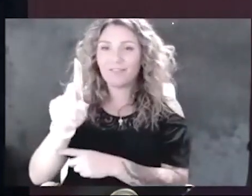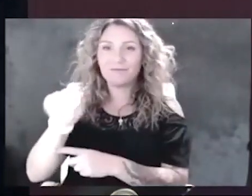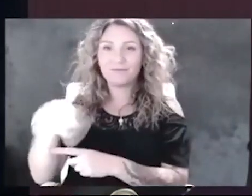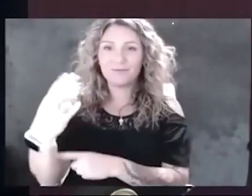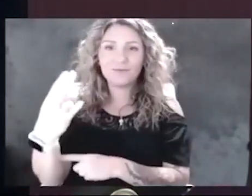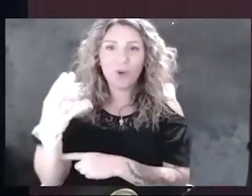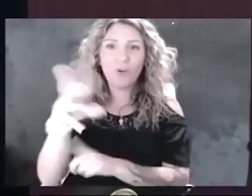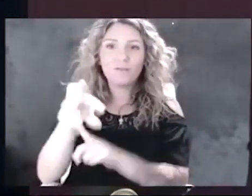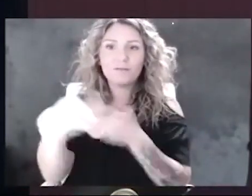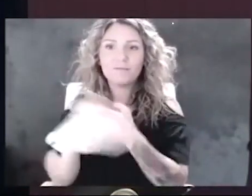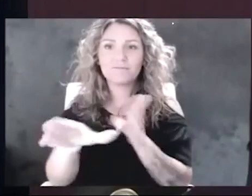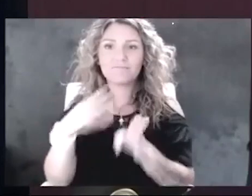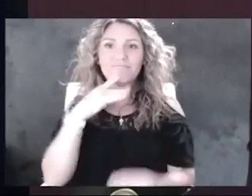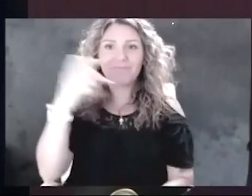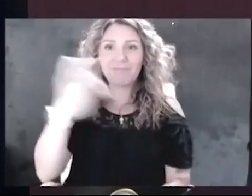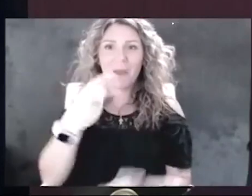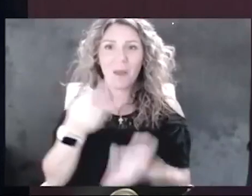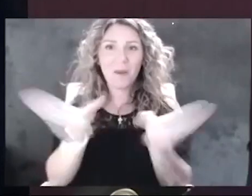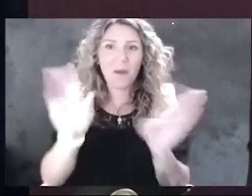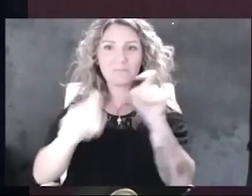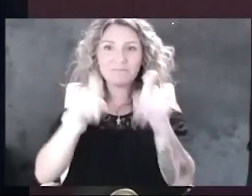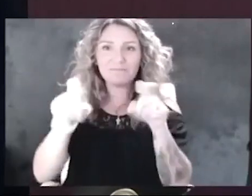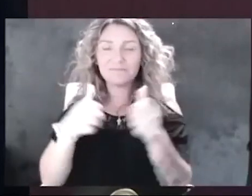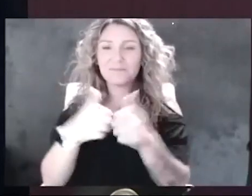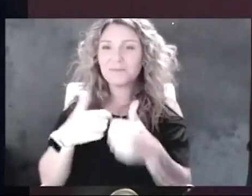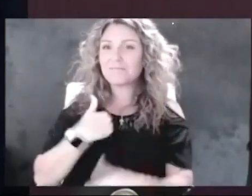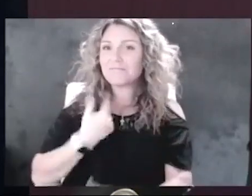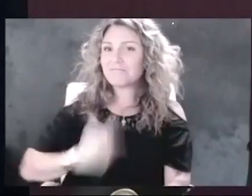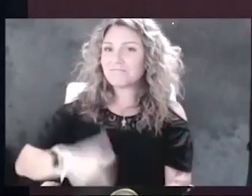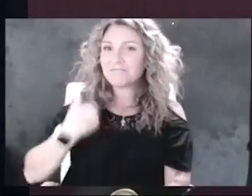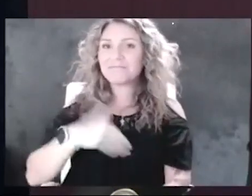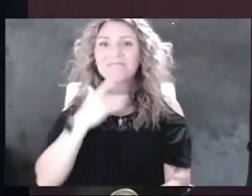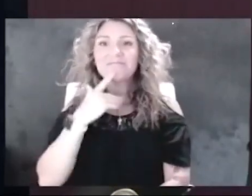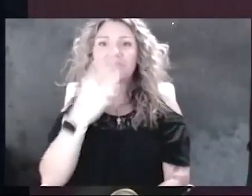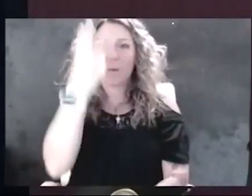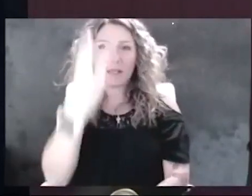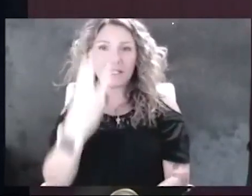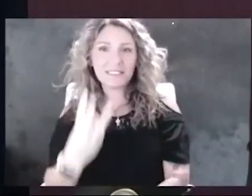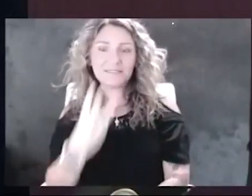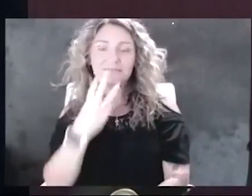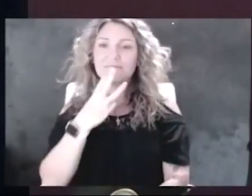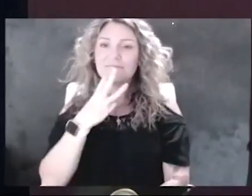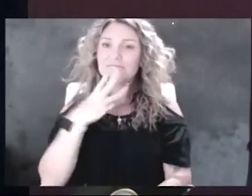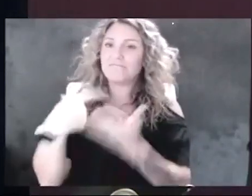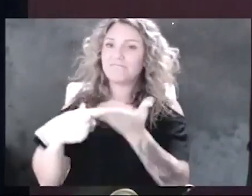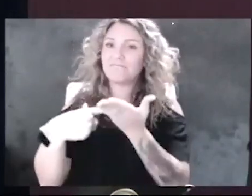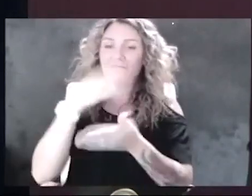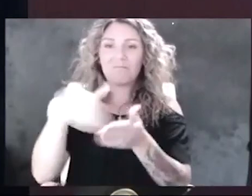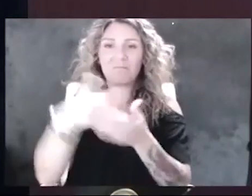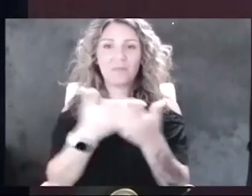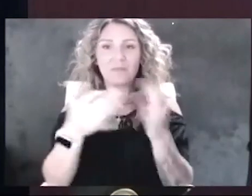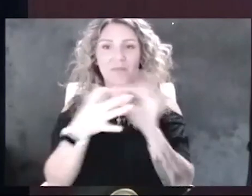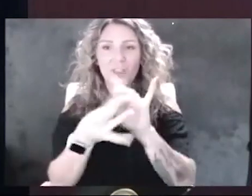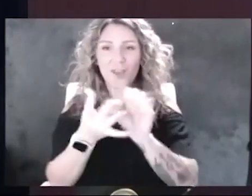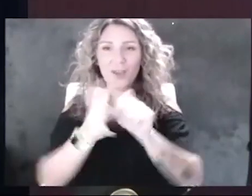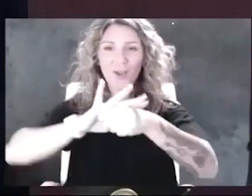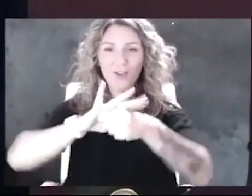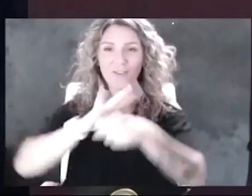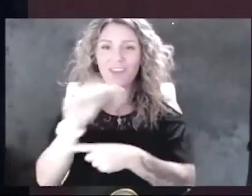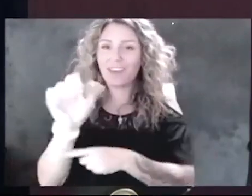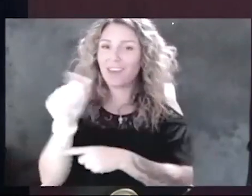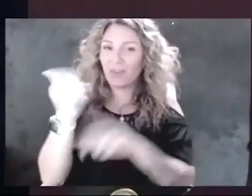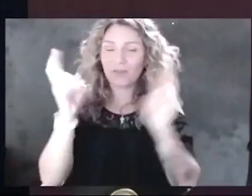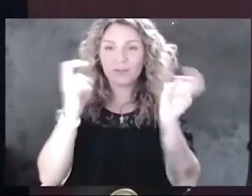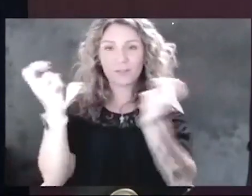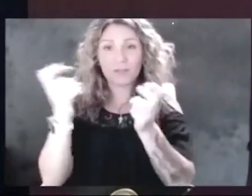Open Mics with Dr. Stites. You can find me here every Wednesday talking about all things COVID, as well as other topics. But right now, COVID seems